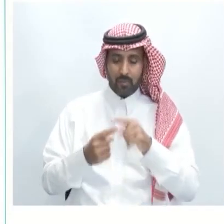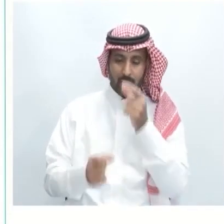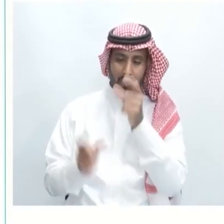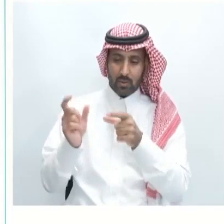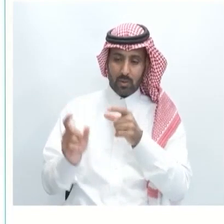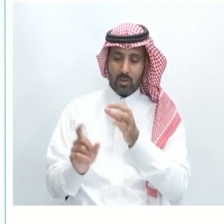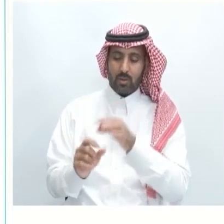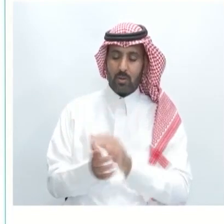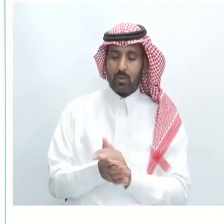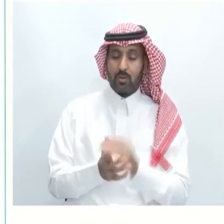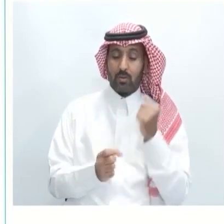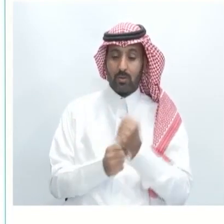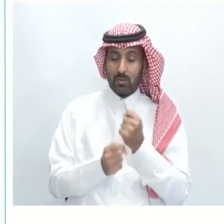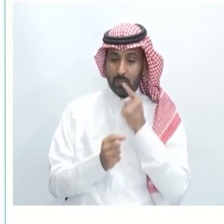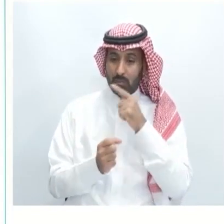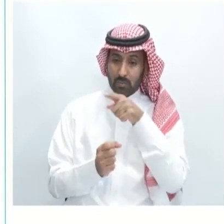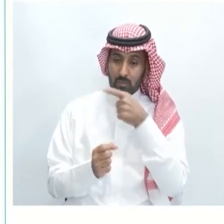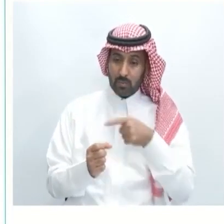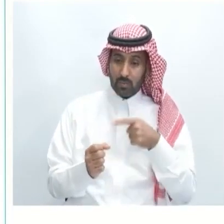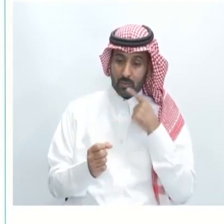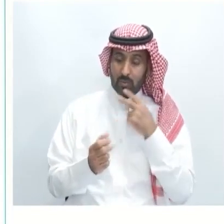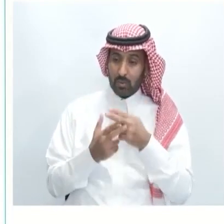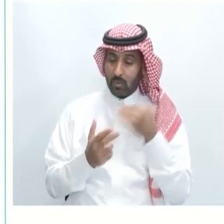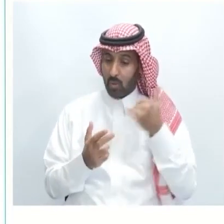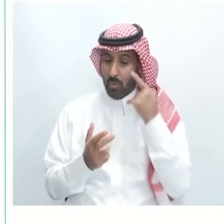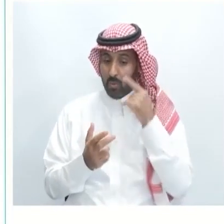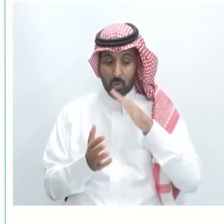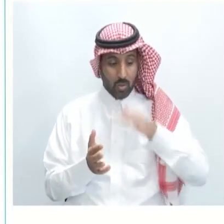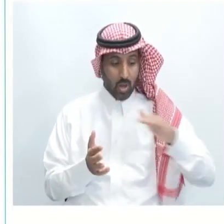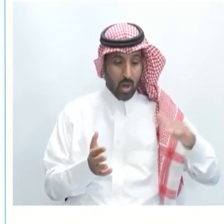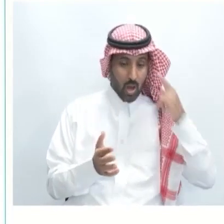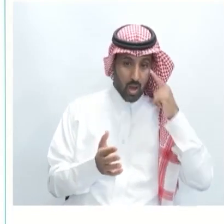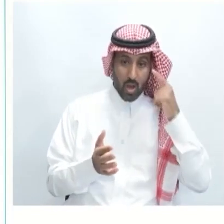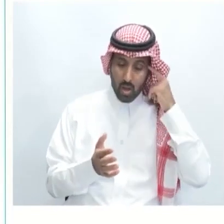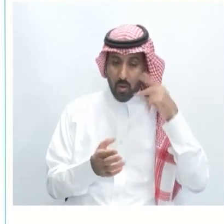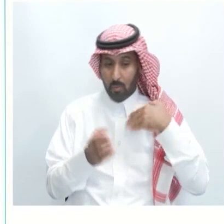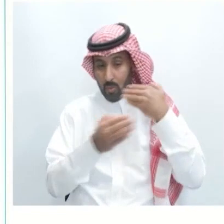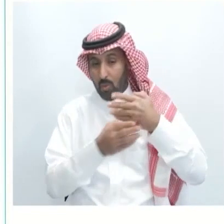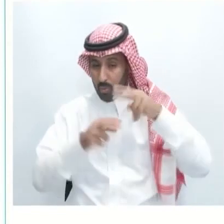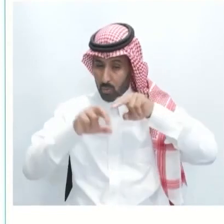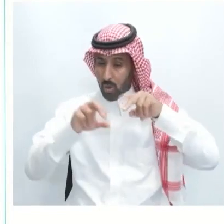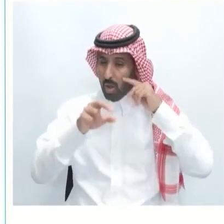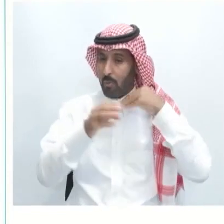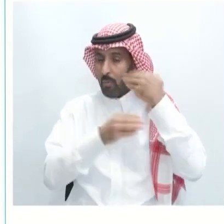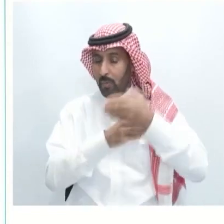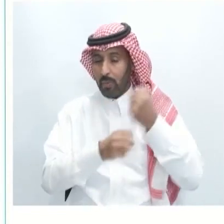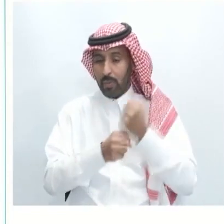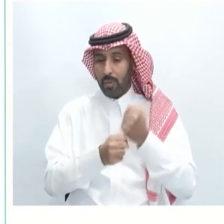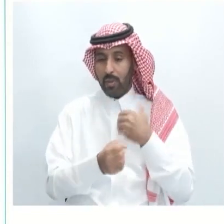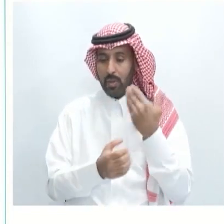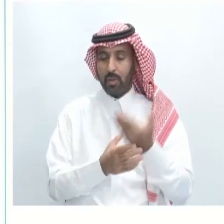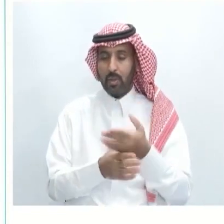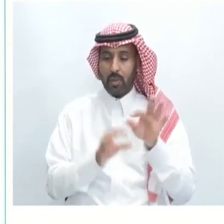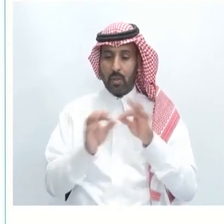dissatisfaction. This job survey is of particular interest to young people who are just now considering their possible future career